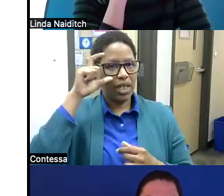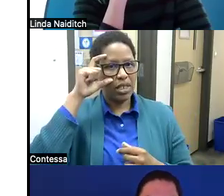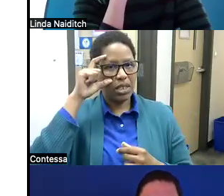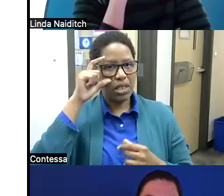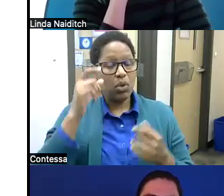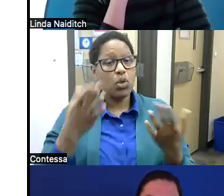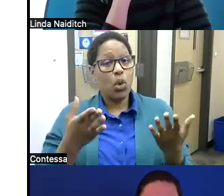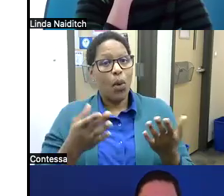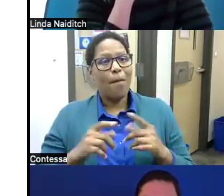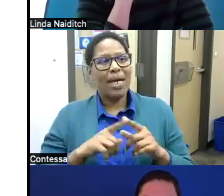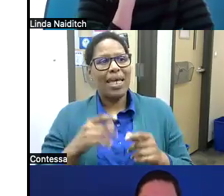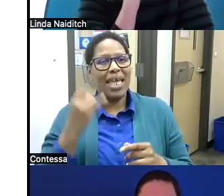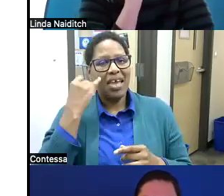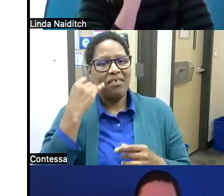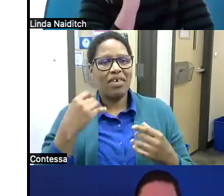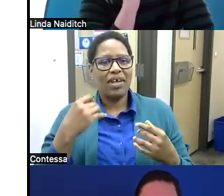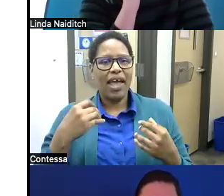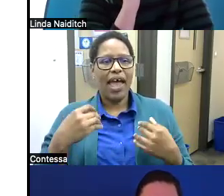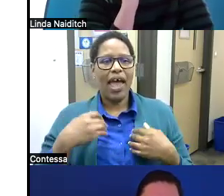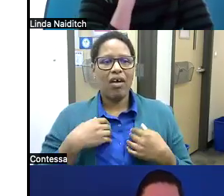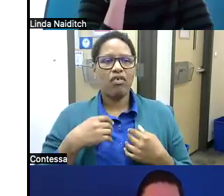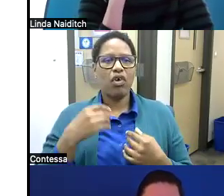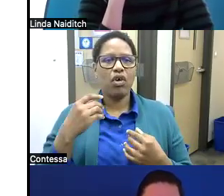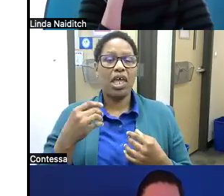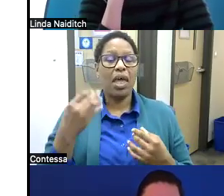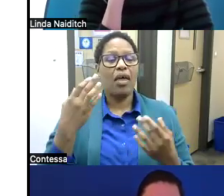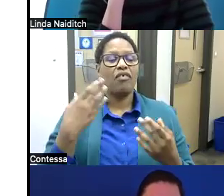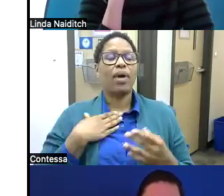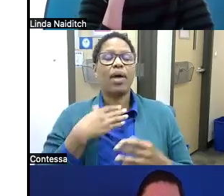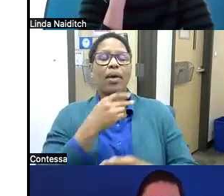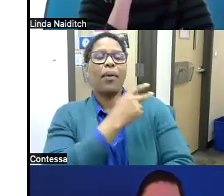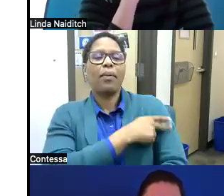So for light sensitivity, I've seen dark glasses being used.